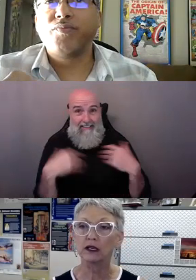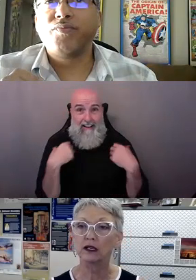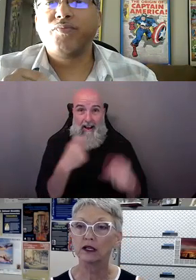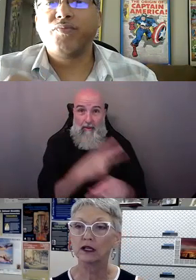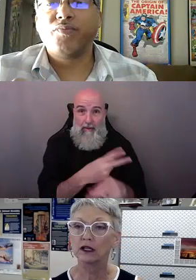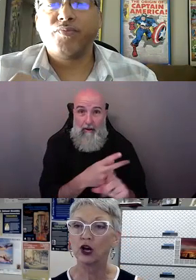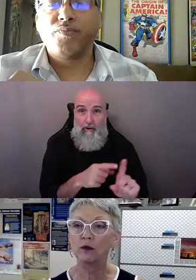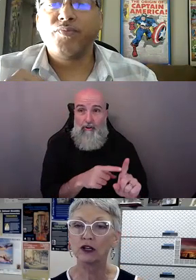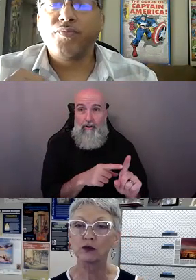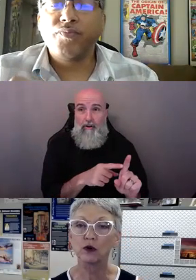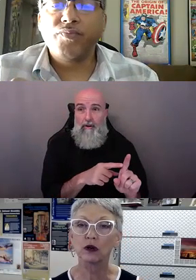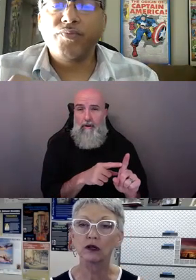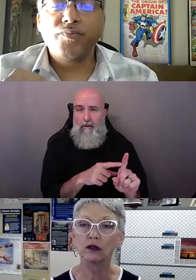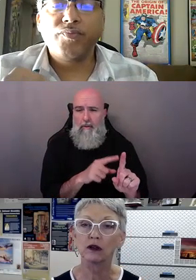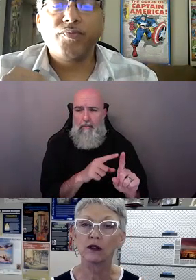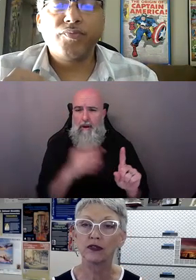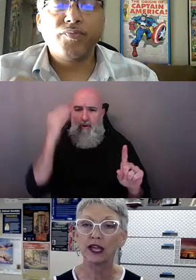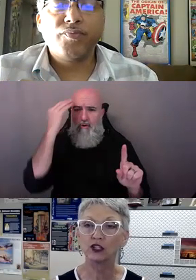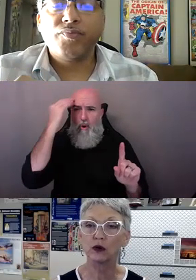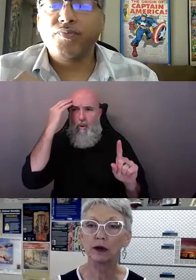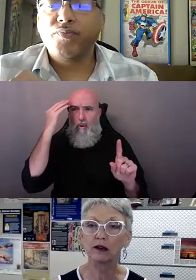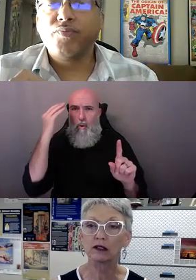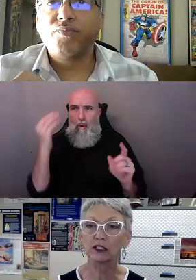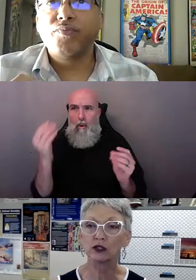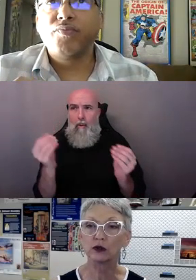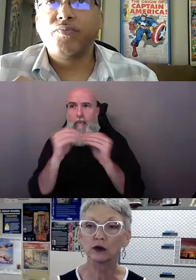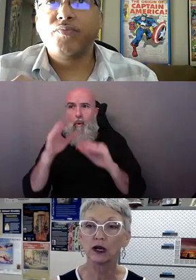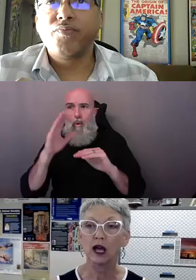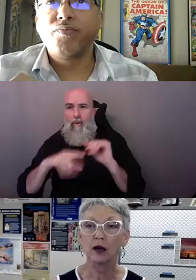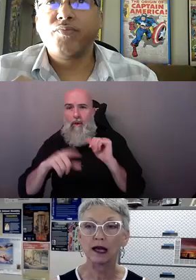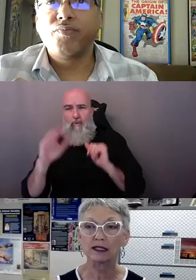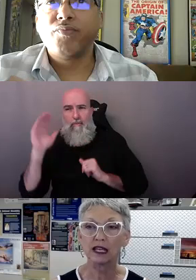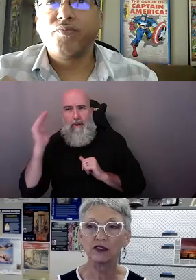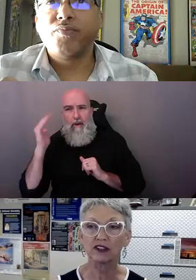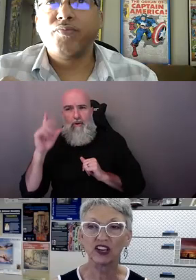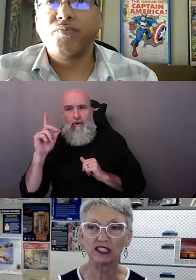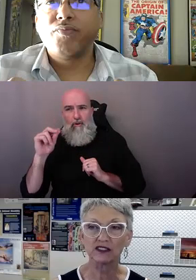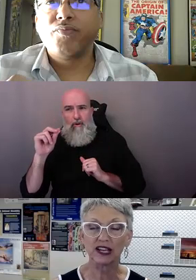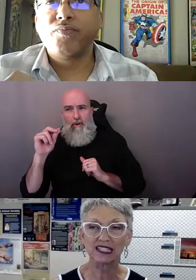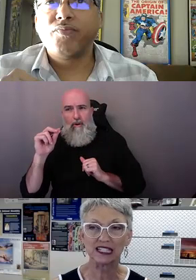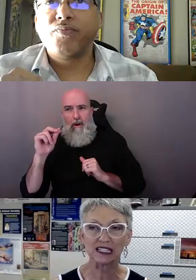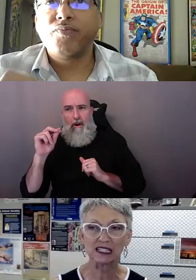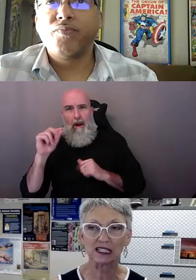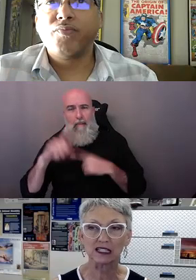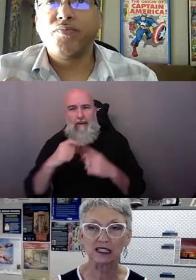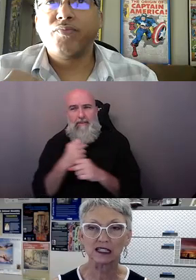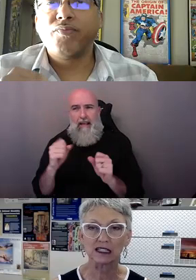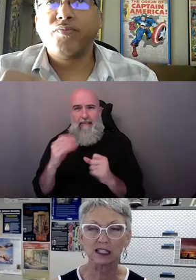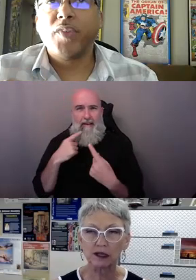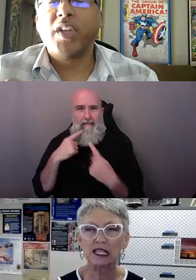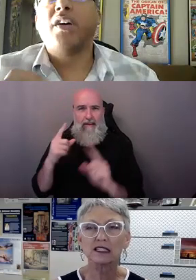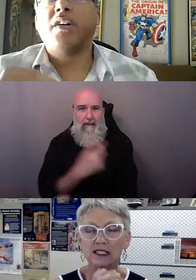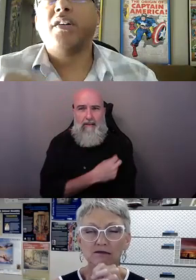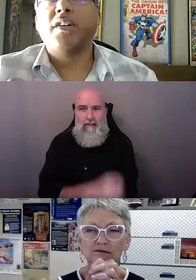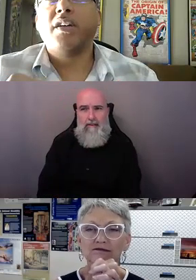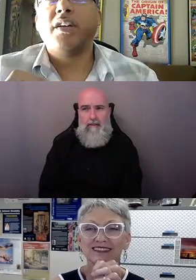but know much more than you apparently do about safe and effective vaccines? Does